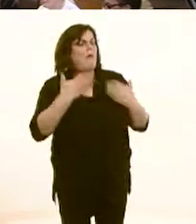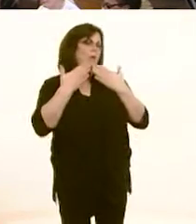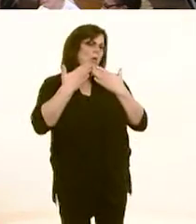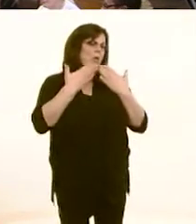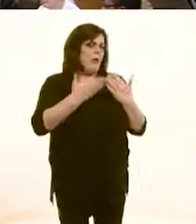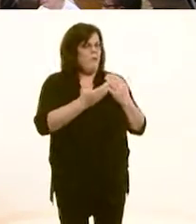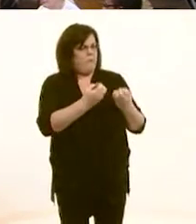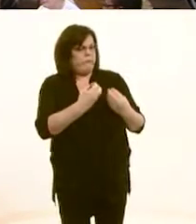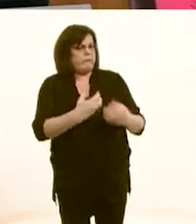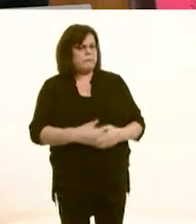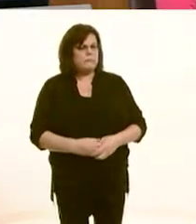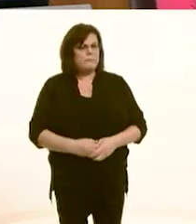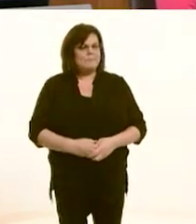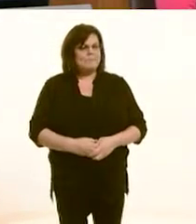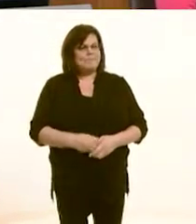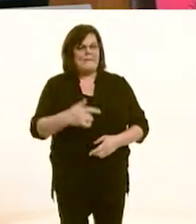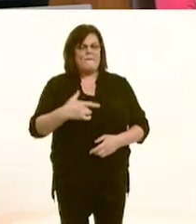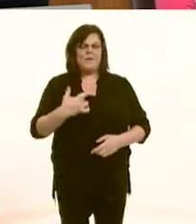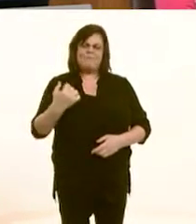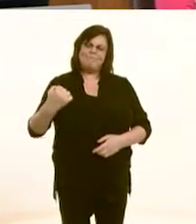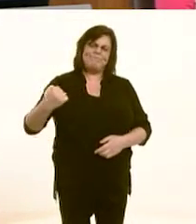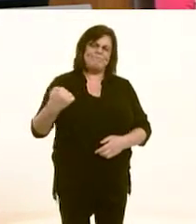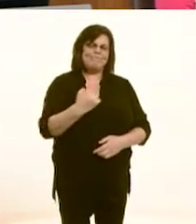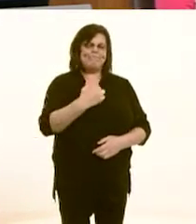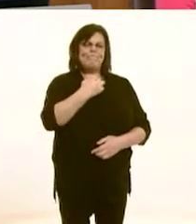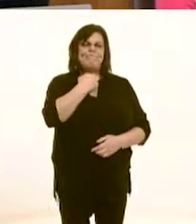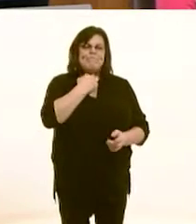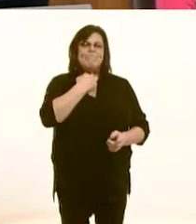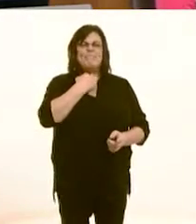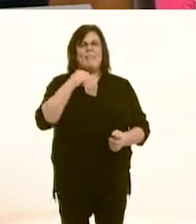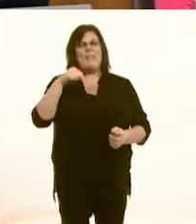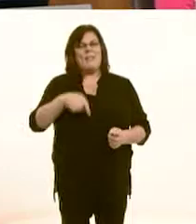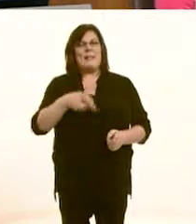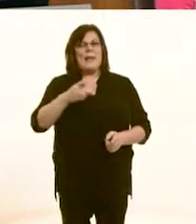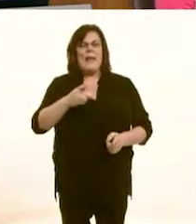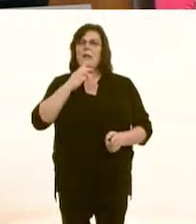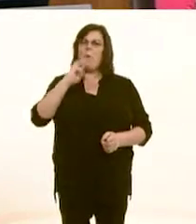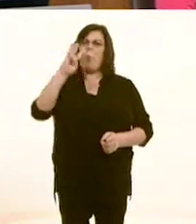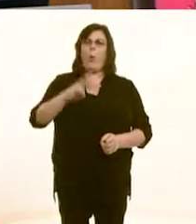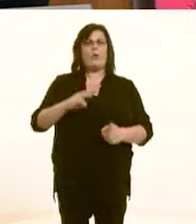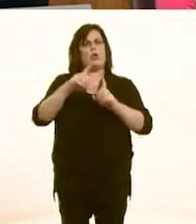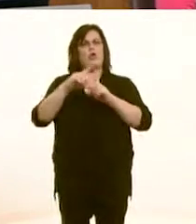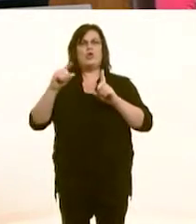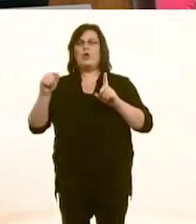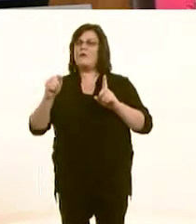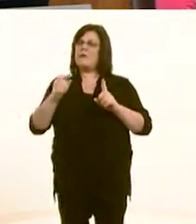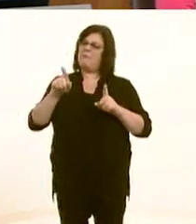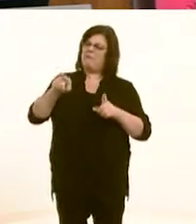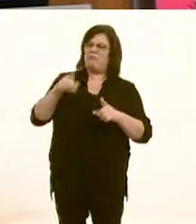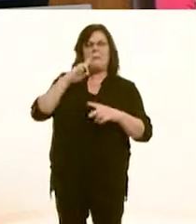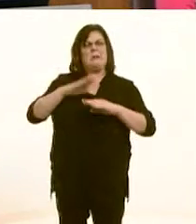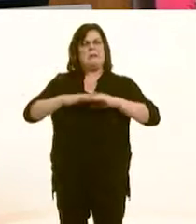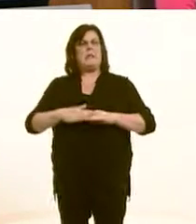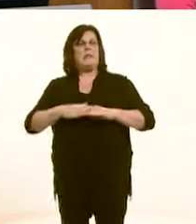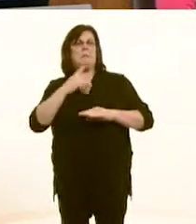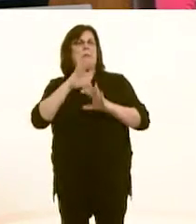that. It's a great shame that on this issue, once again, the Welsh Conservatives simply sit there and say nothing